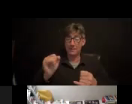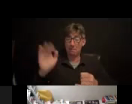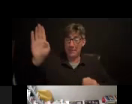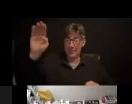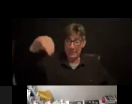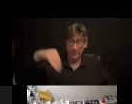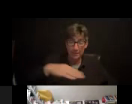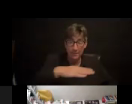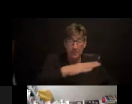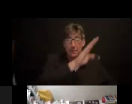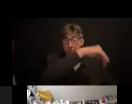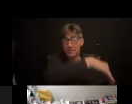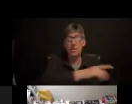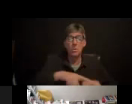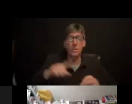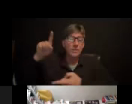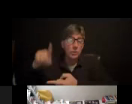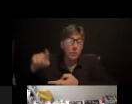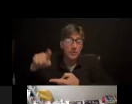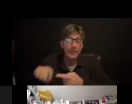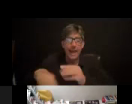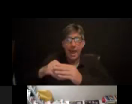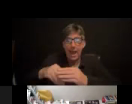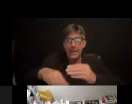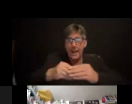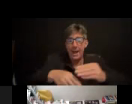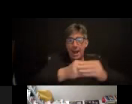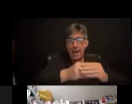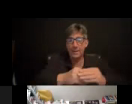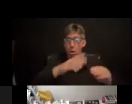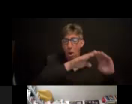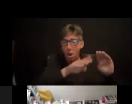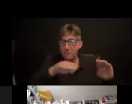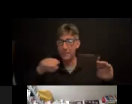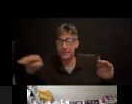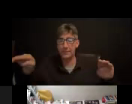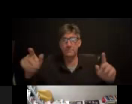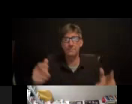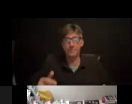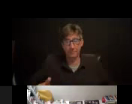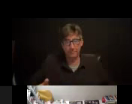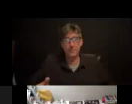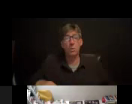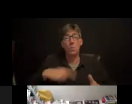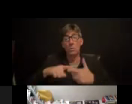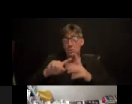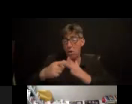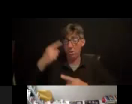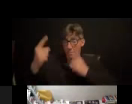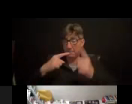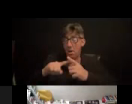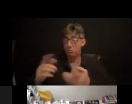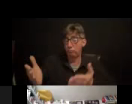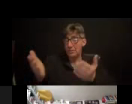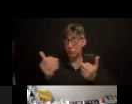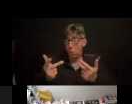peak. So I think definitely open to exploring and thinking about that as we start restoring service, is also as the future of telework,